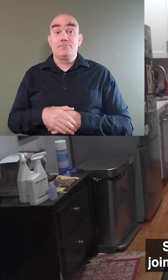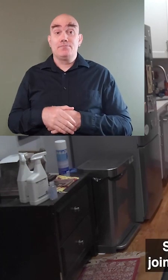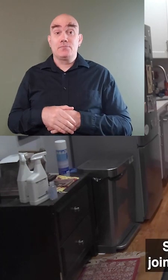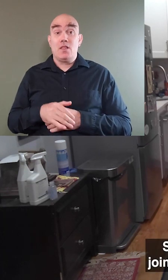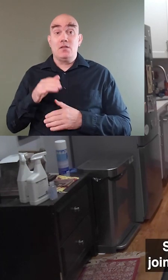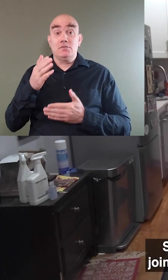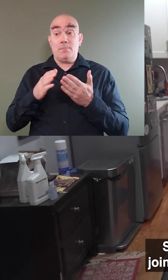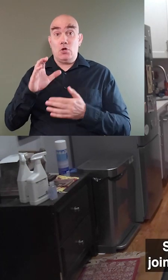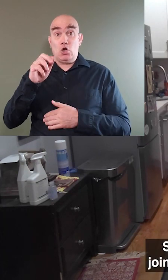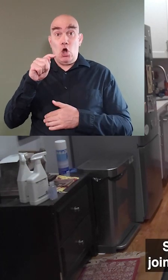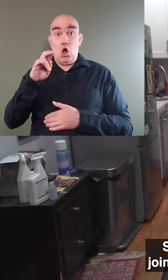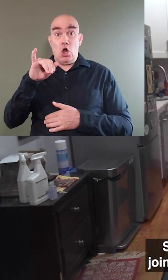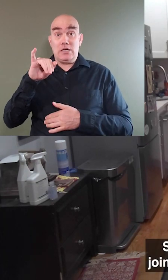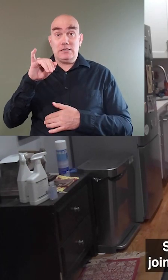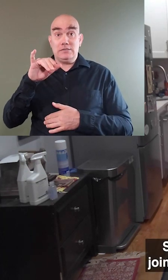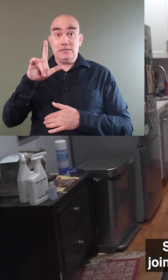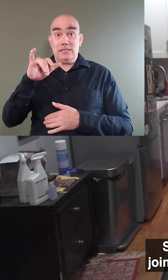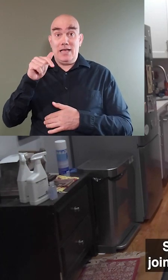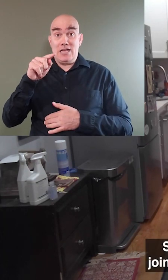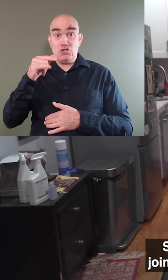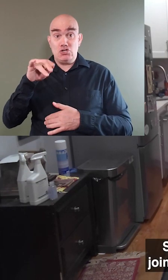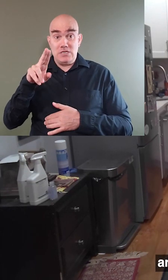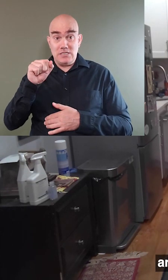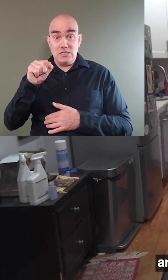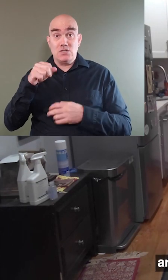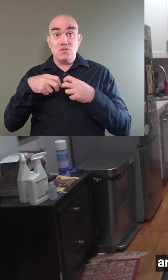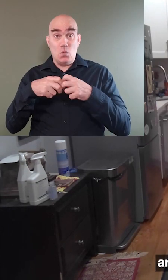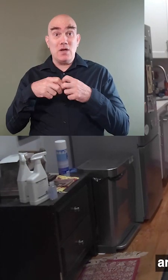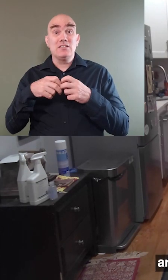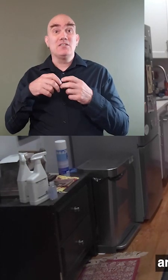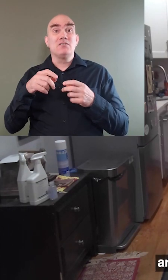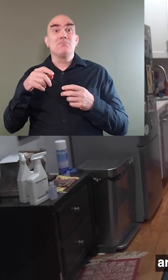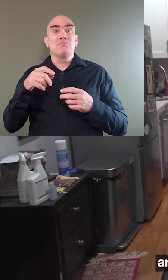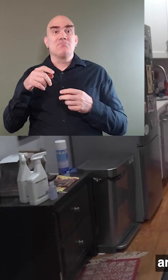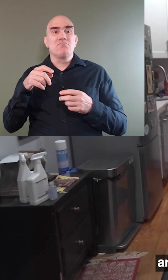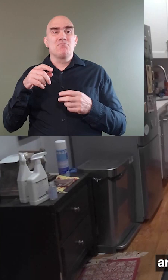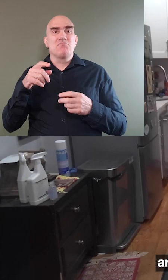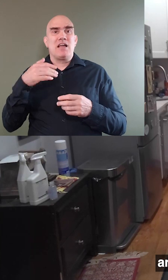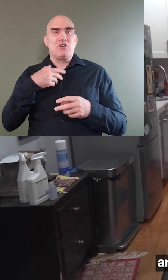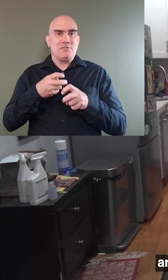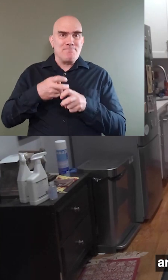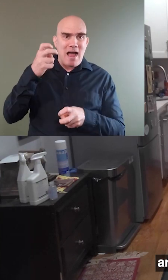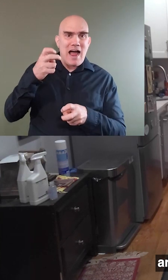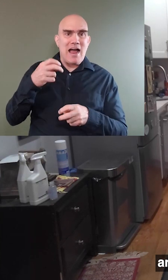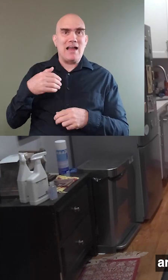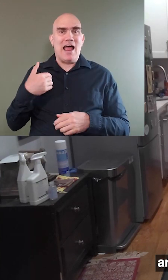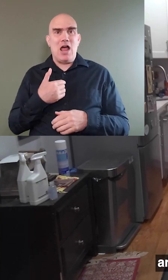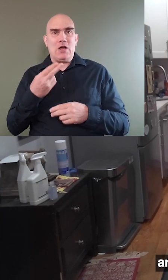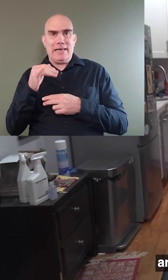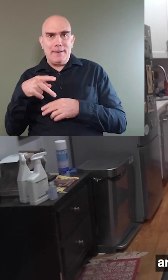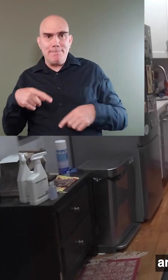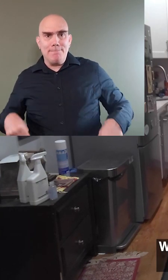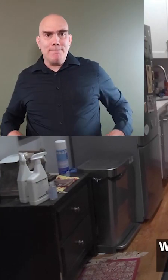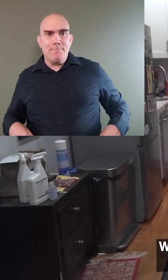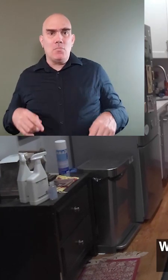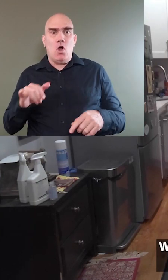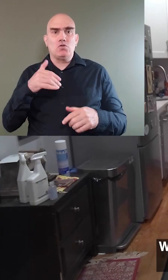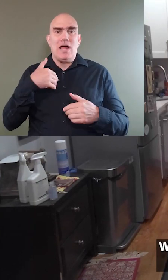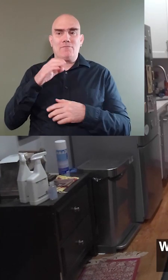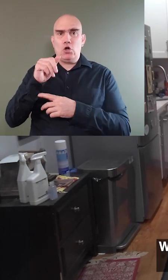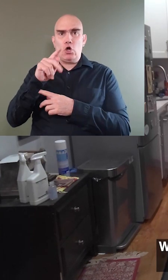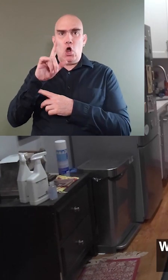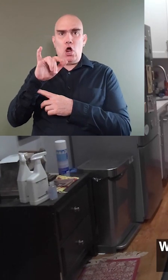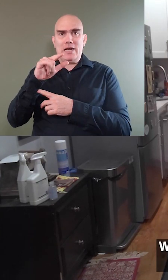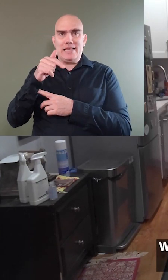Some of the cartilaginous joints that we have in the body are our spine, in our pelvis. We also